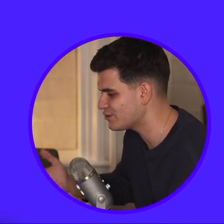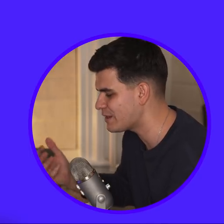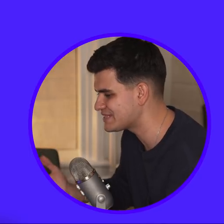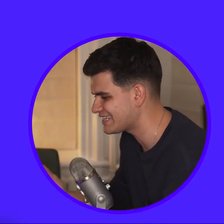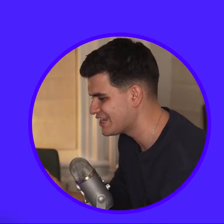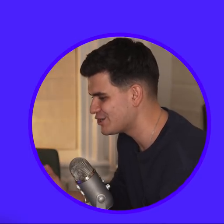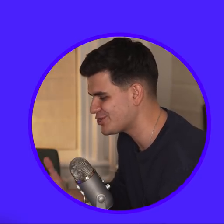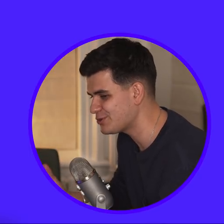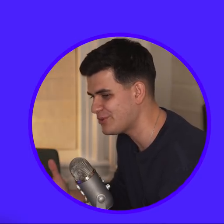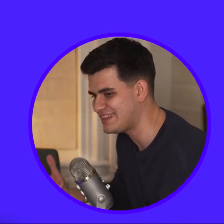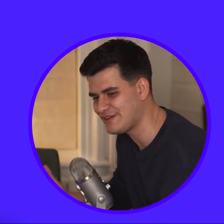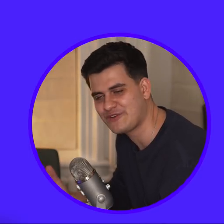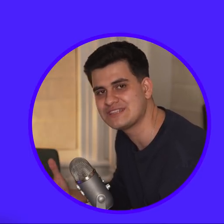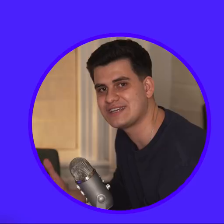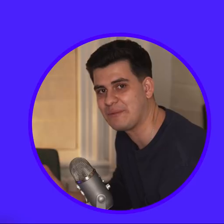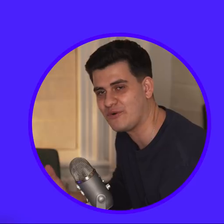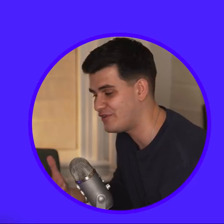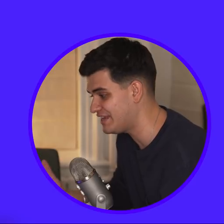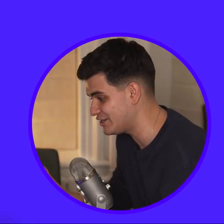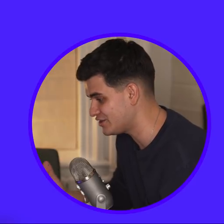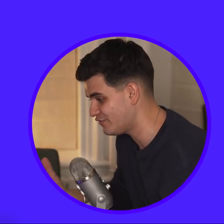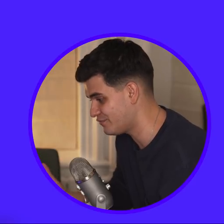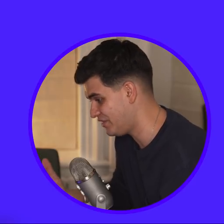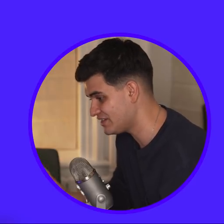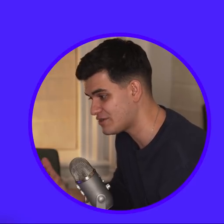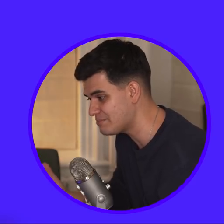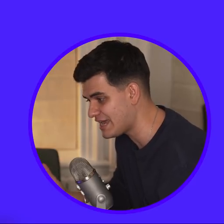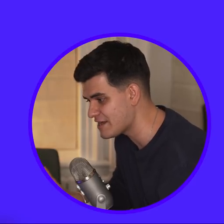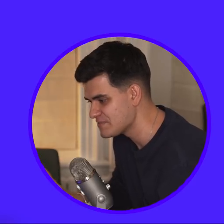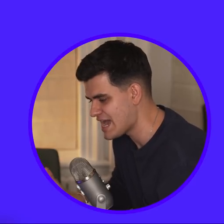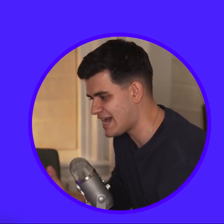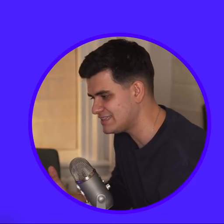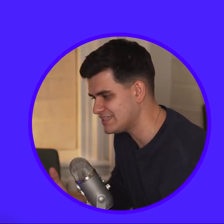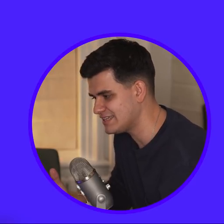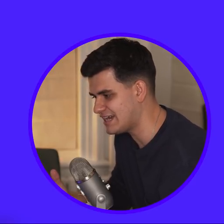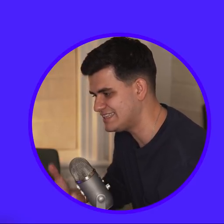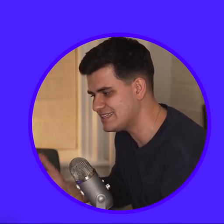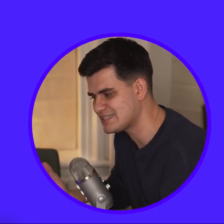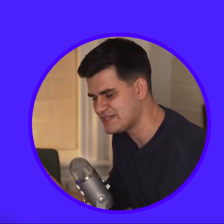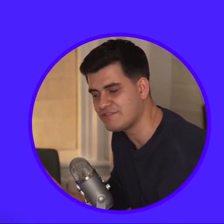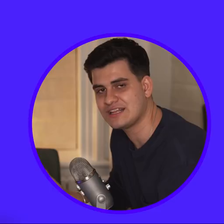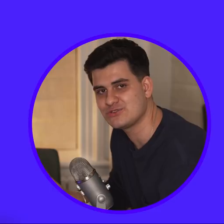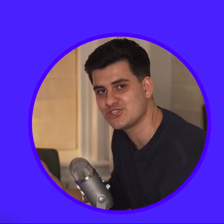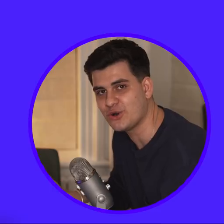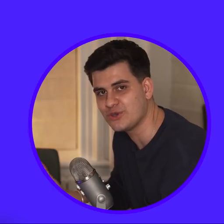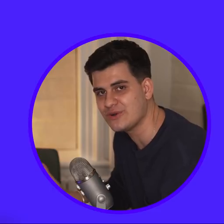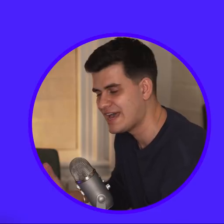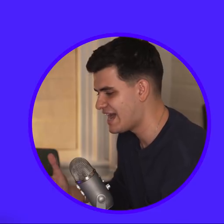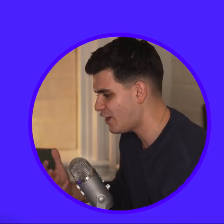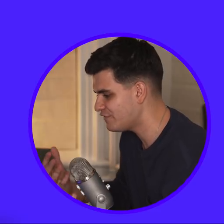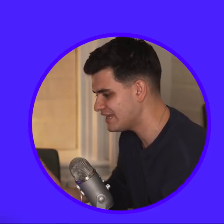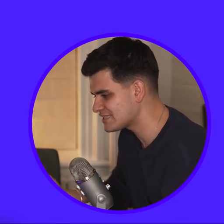every single website showed you a different type of variation of the things you can make. And I did this specifically to show